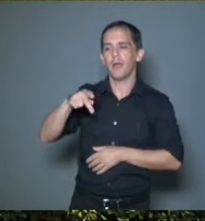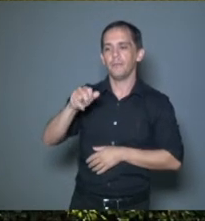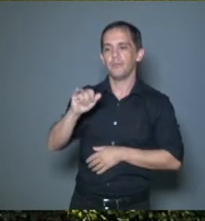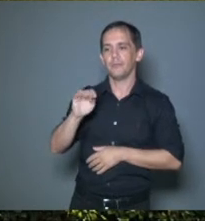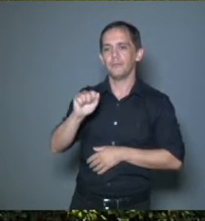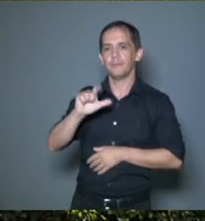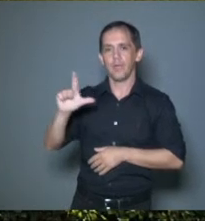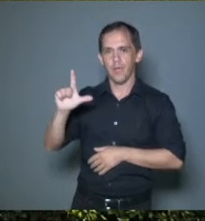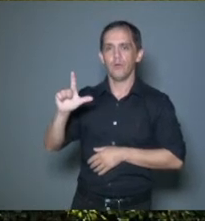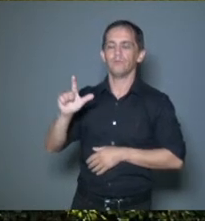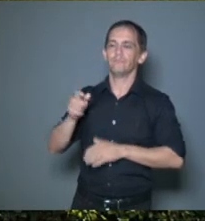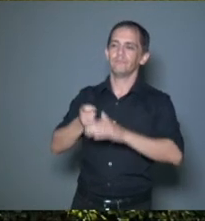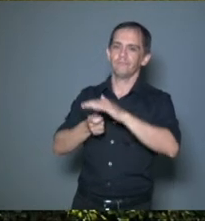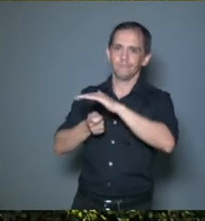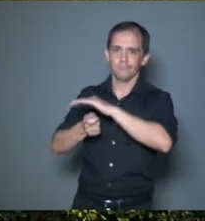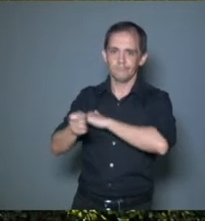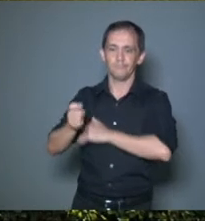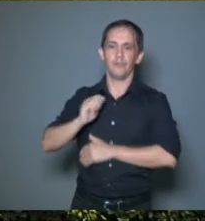post